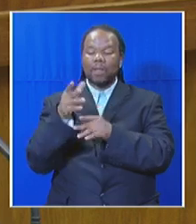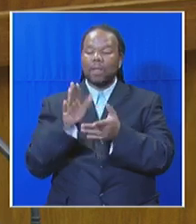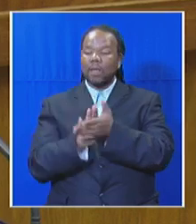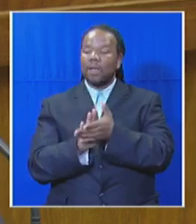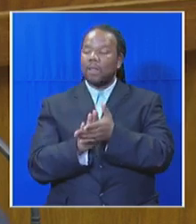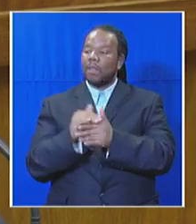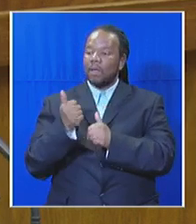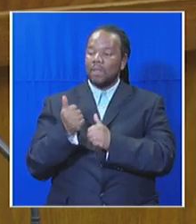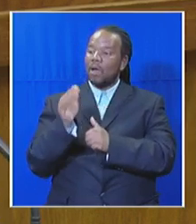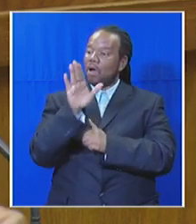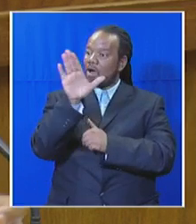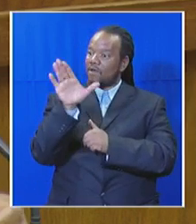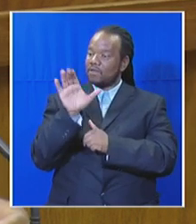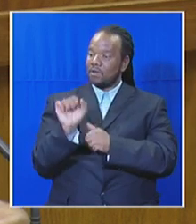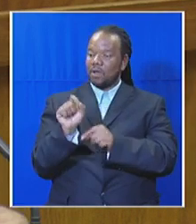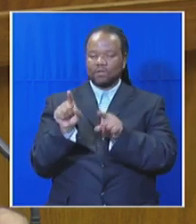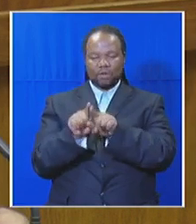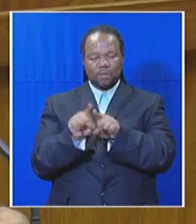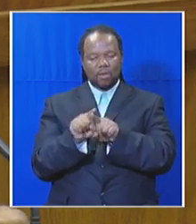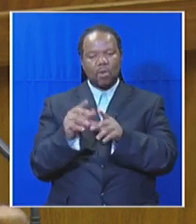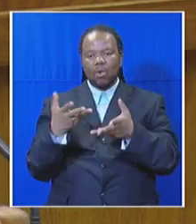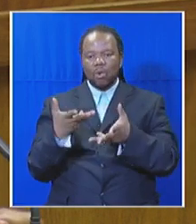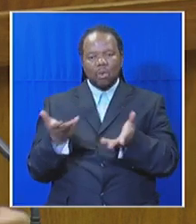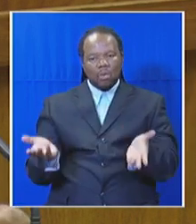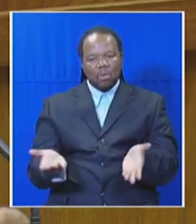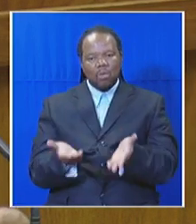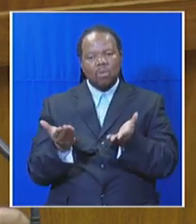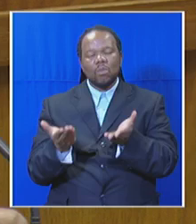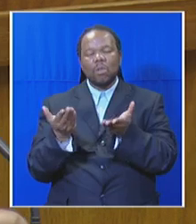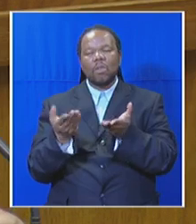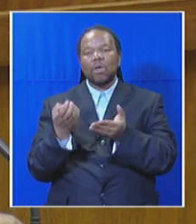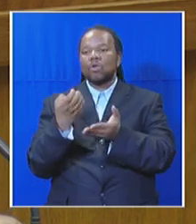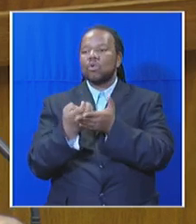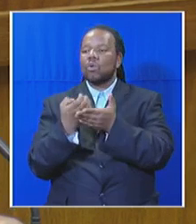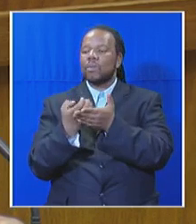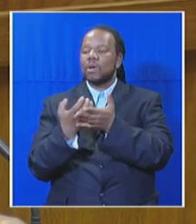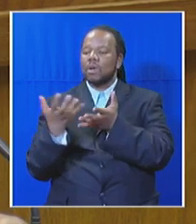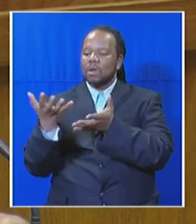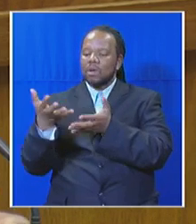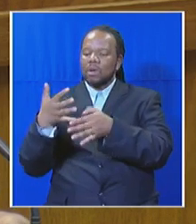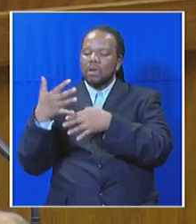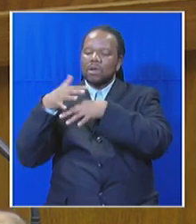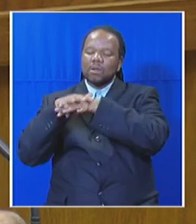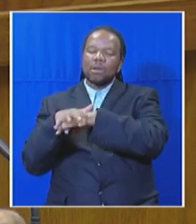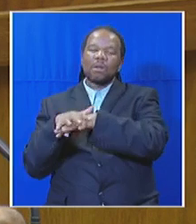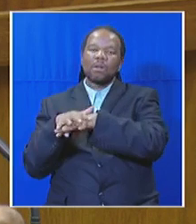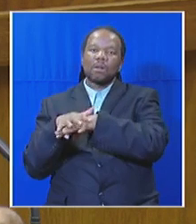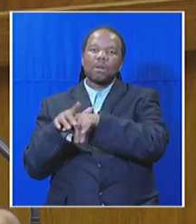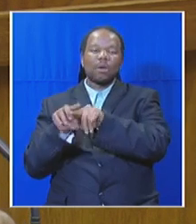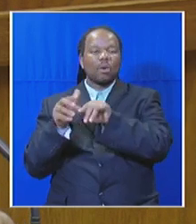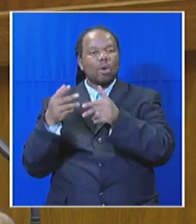We promote economic integration that takes place on the three fronts,